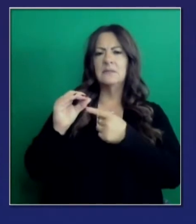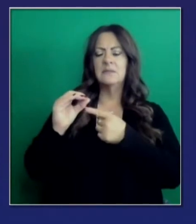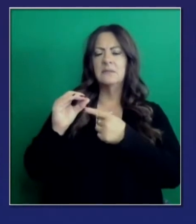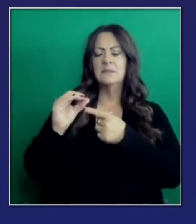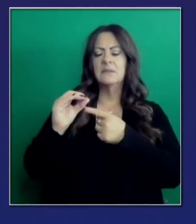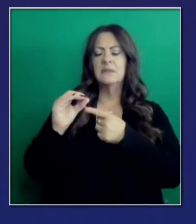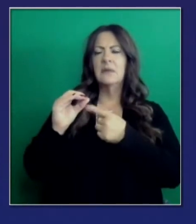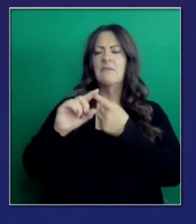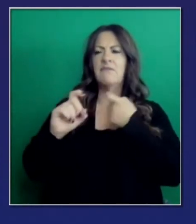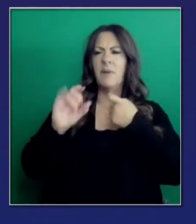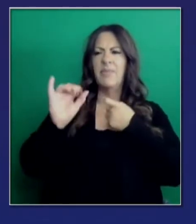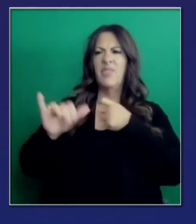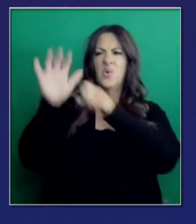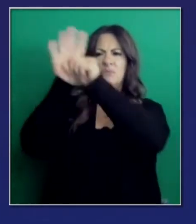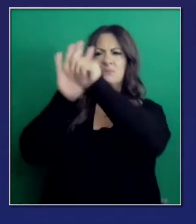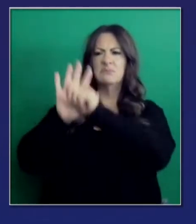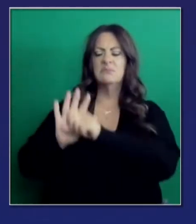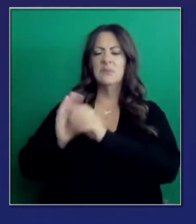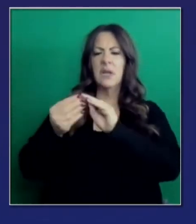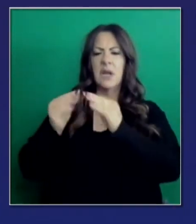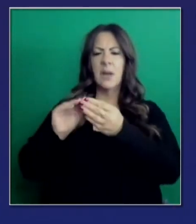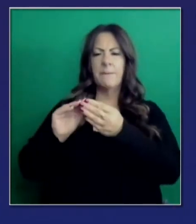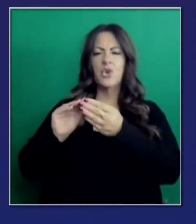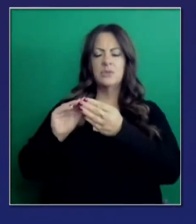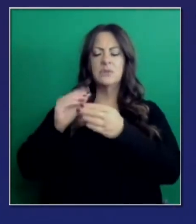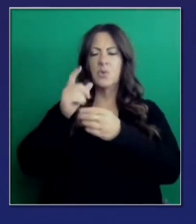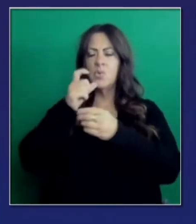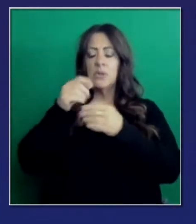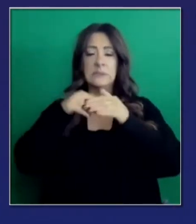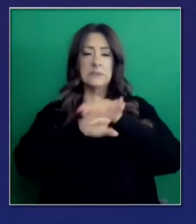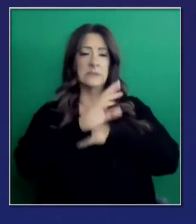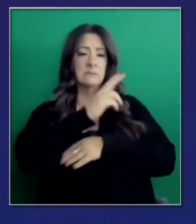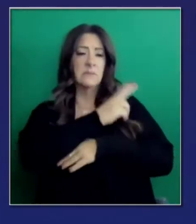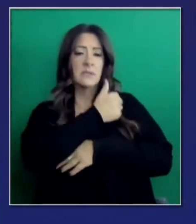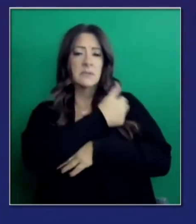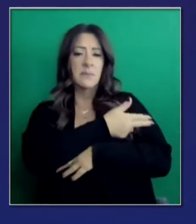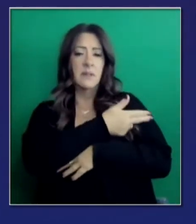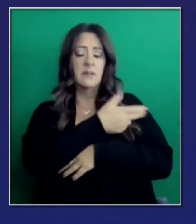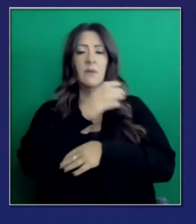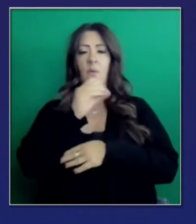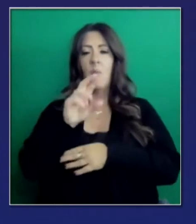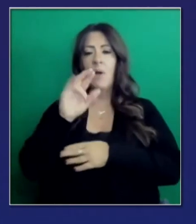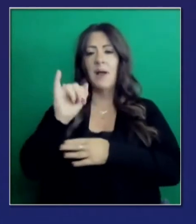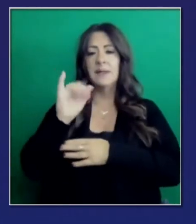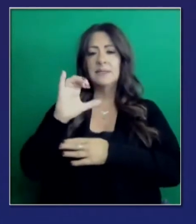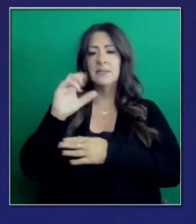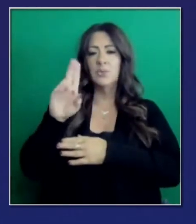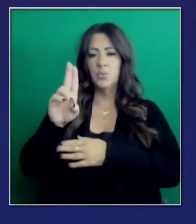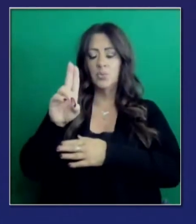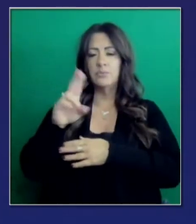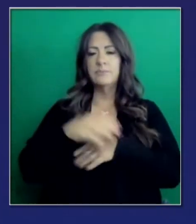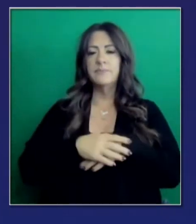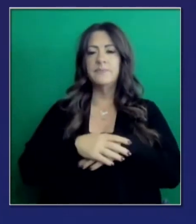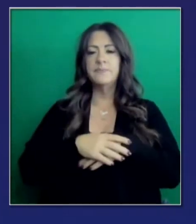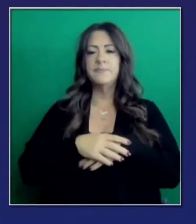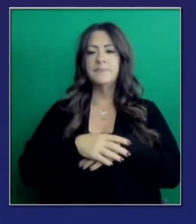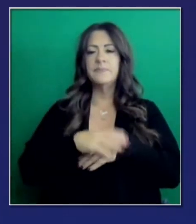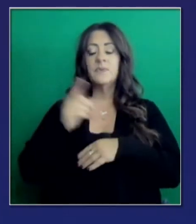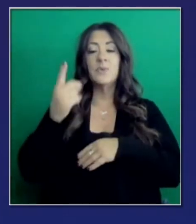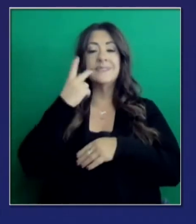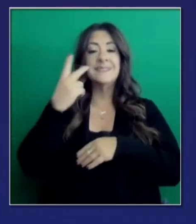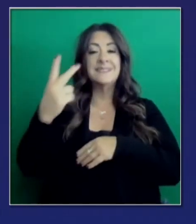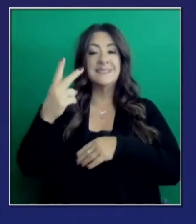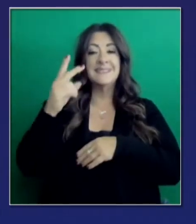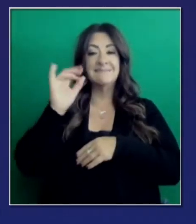of cases, individuals that are hospitalized that end up in the ICU. So you can take a look here at the regions, these